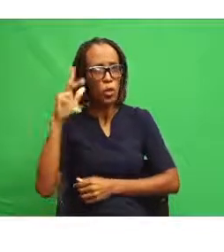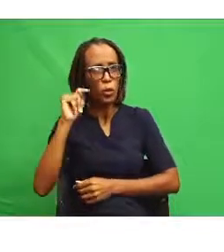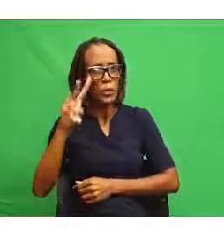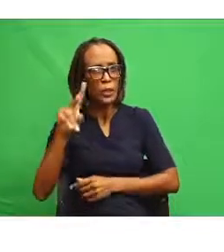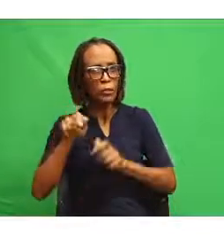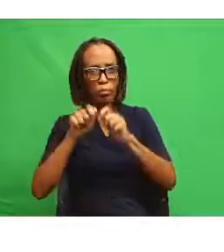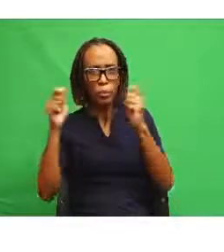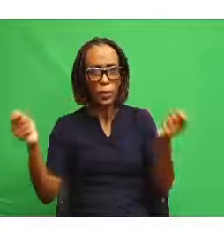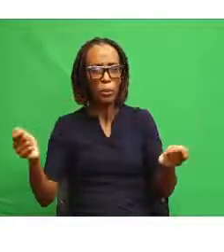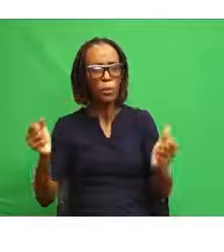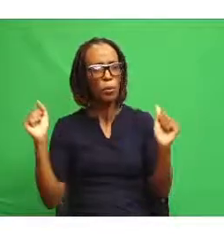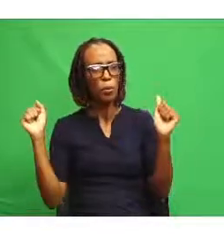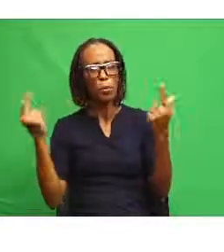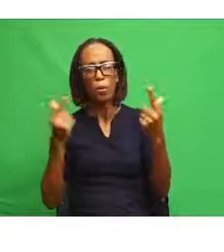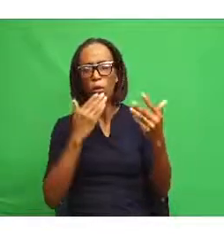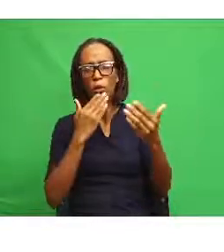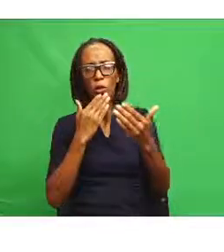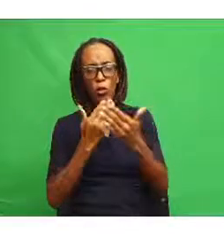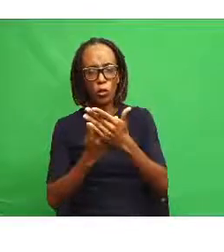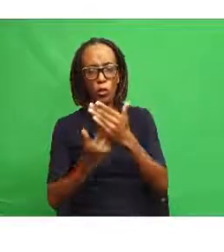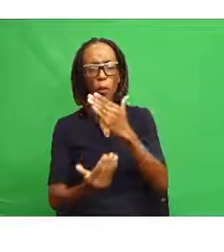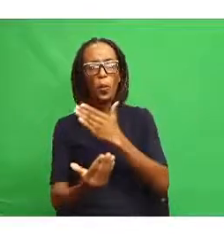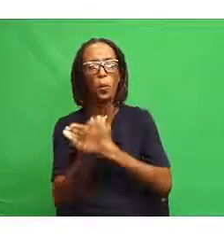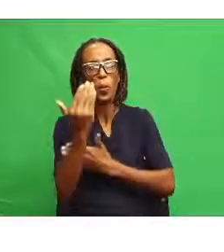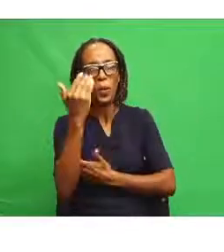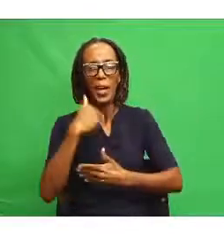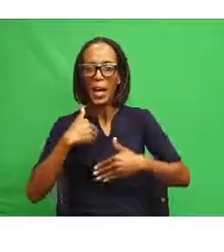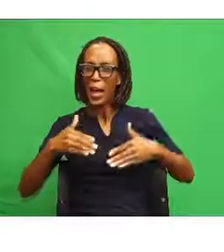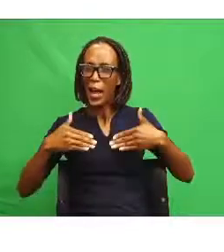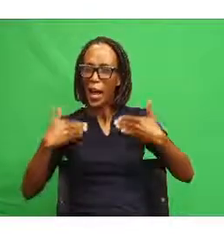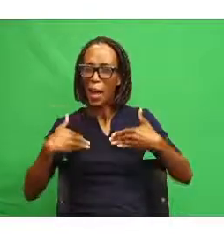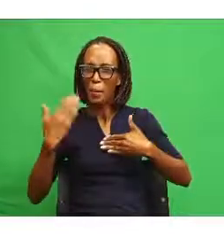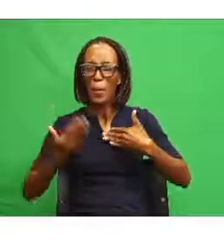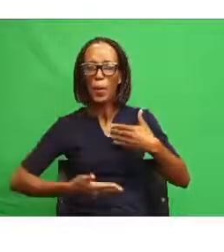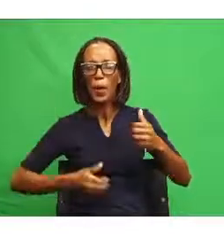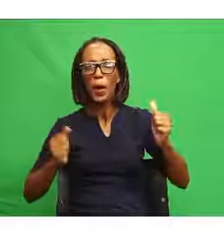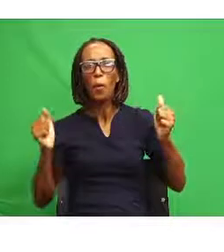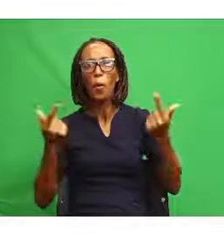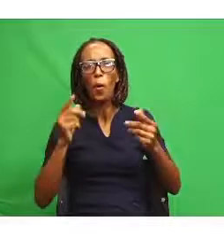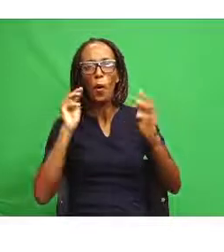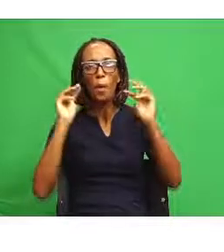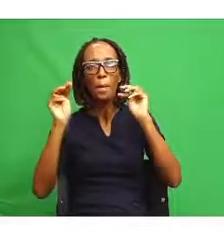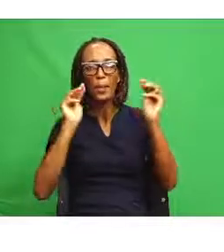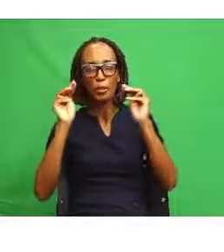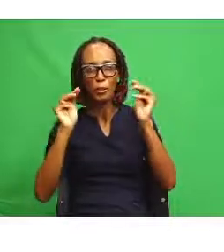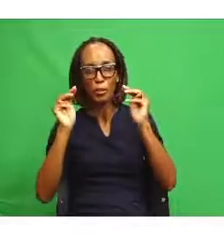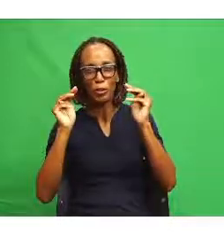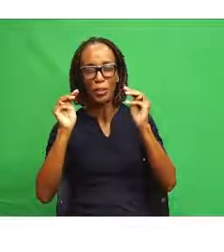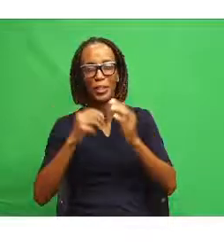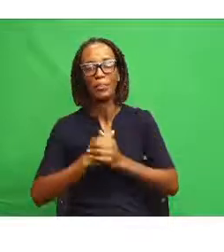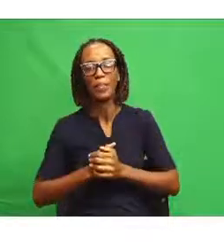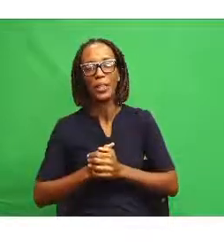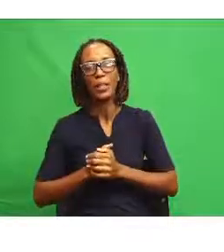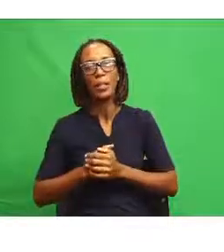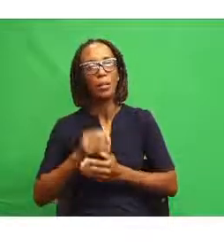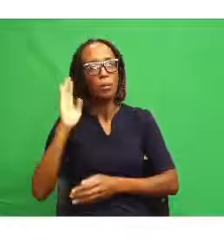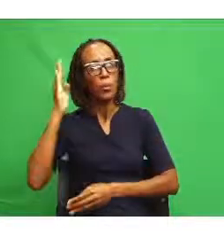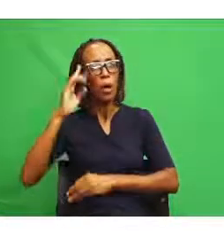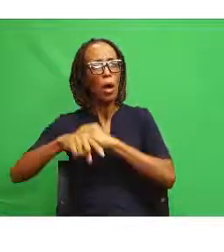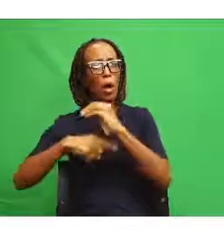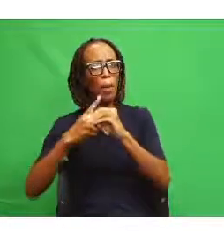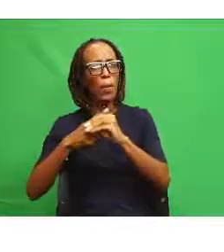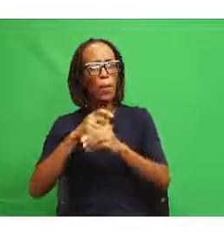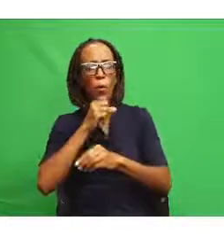Ladies and gentlemen, good morning. I am pleased to welcome you today to the Ministry's Division of Aging webinar series on elder